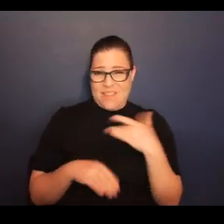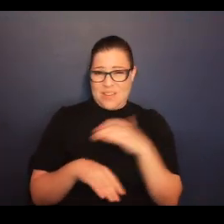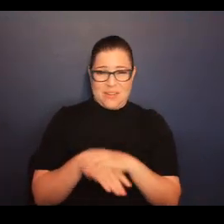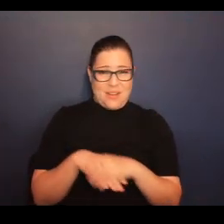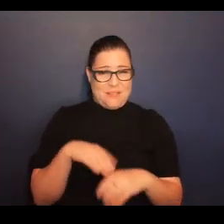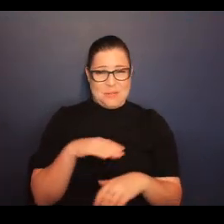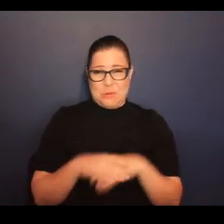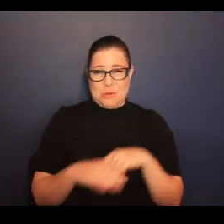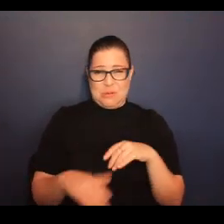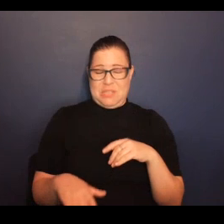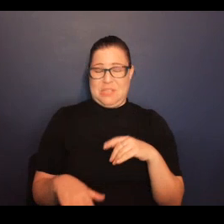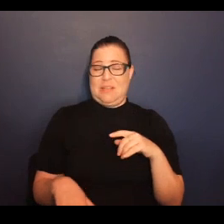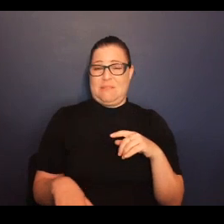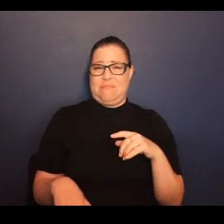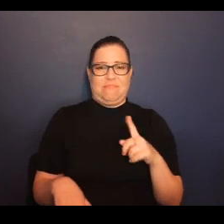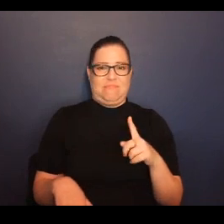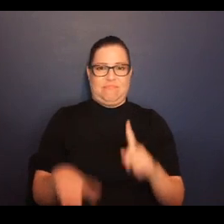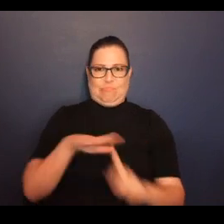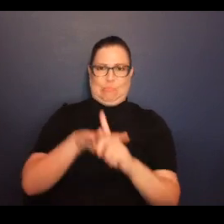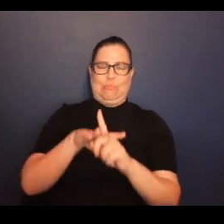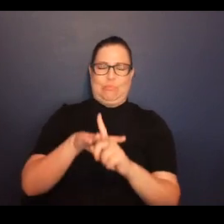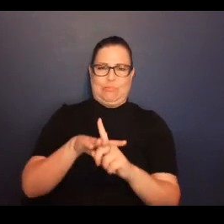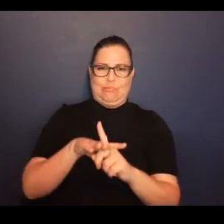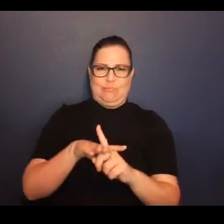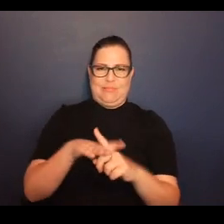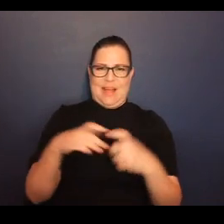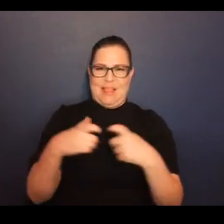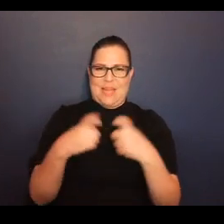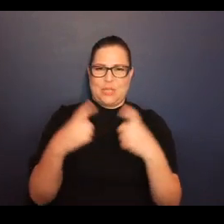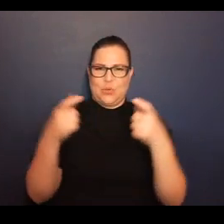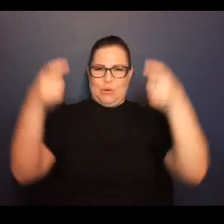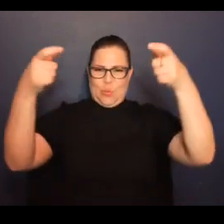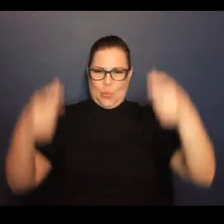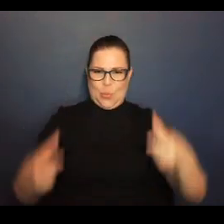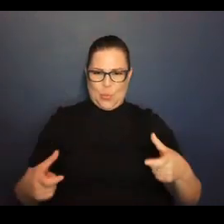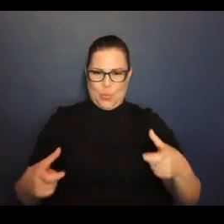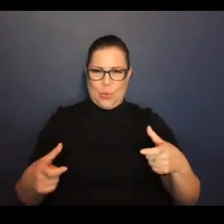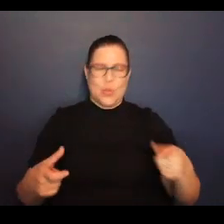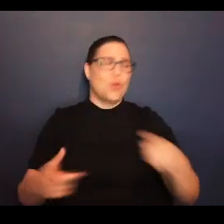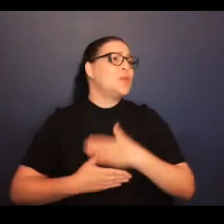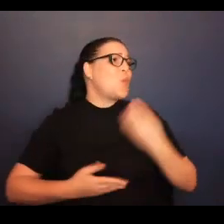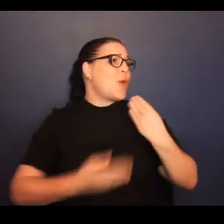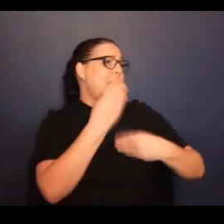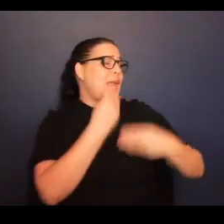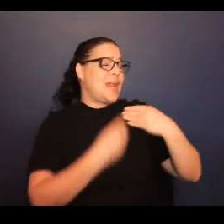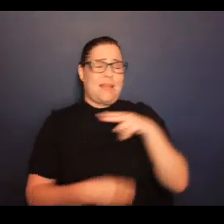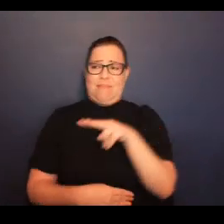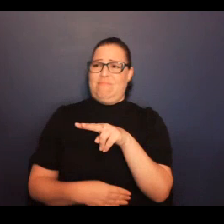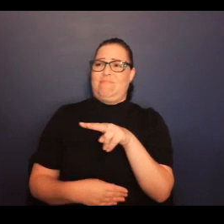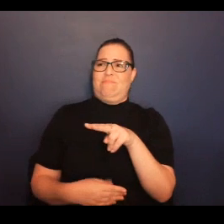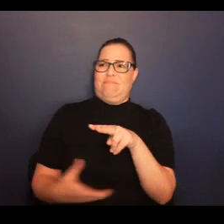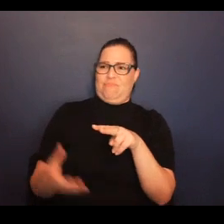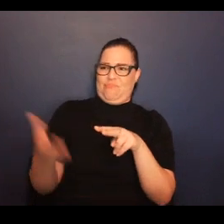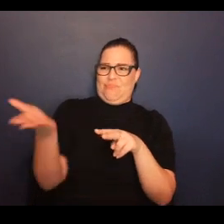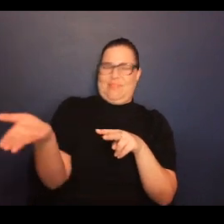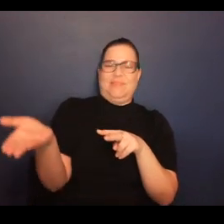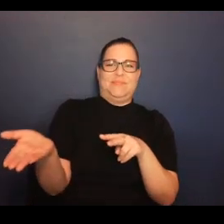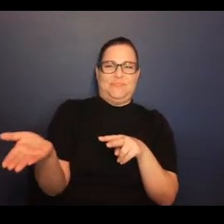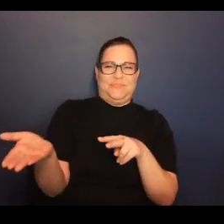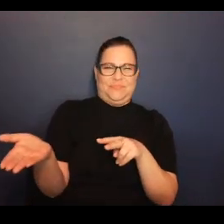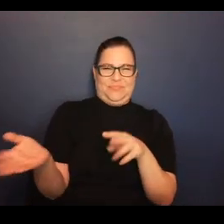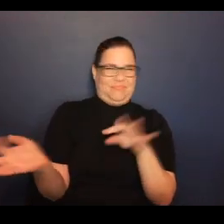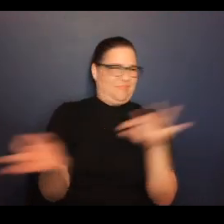any sense to have those two electrical poles as you're trying to have a great time eating outdoors. And so, you